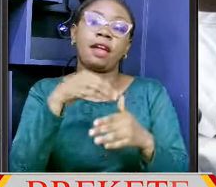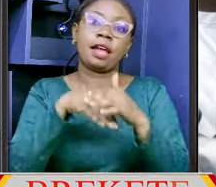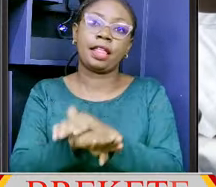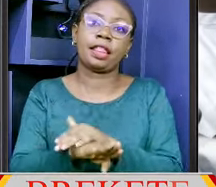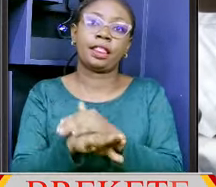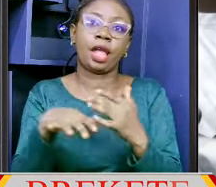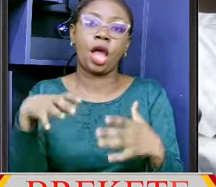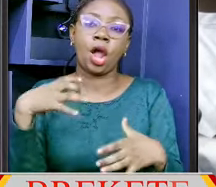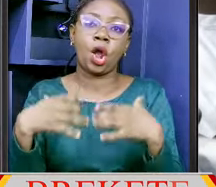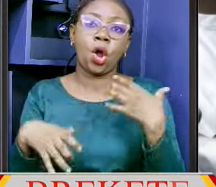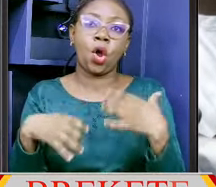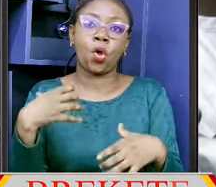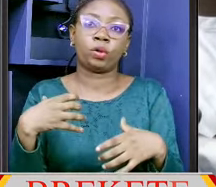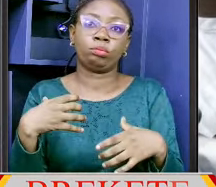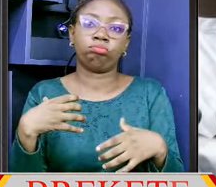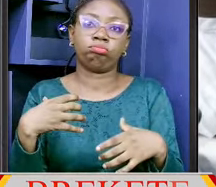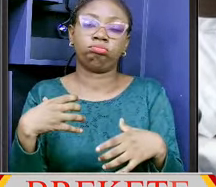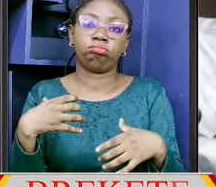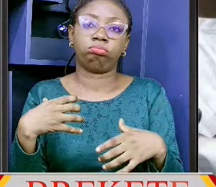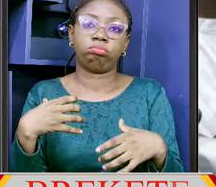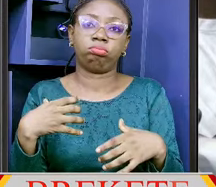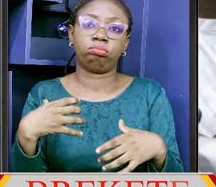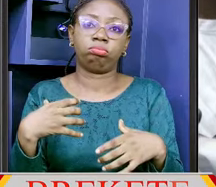Oh, na court she go. She go court, yes.